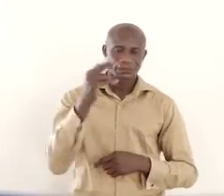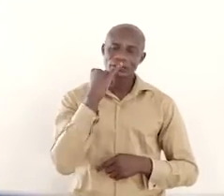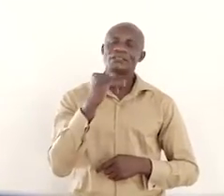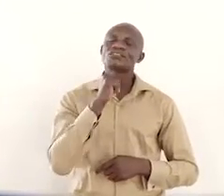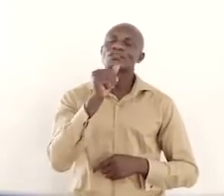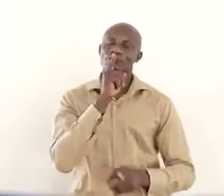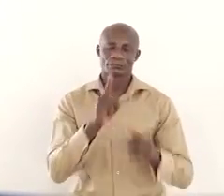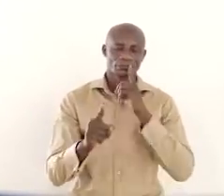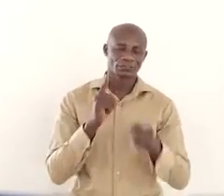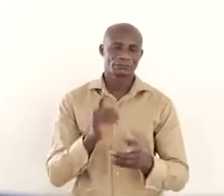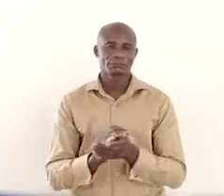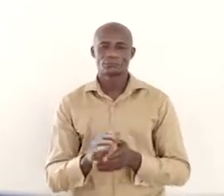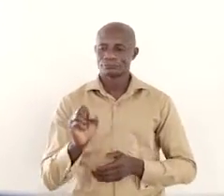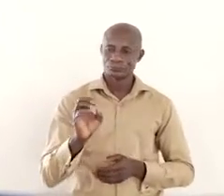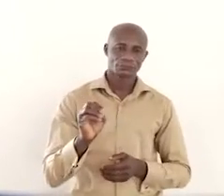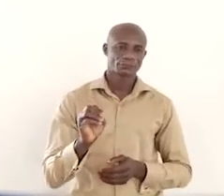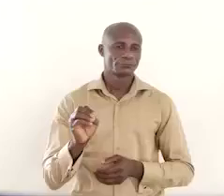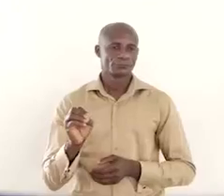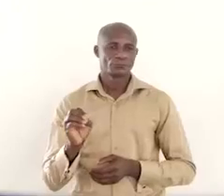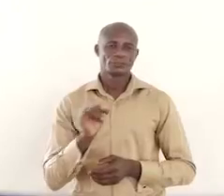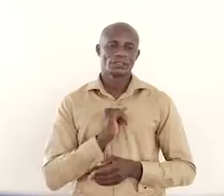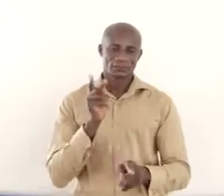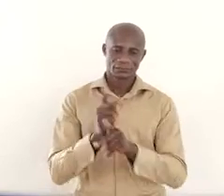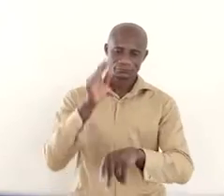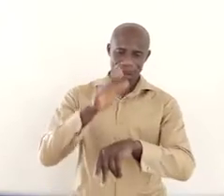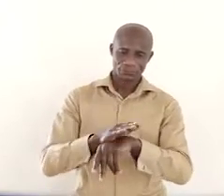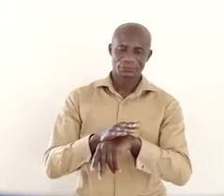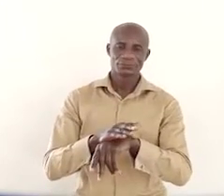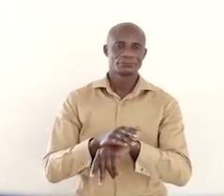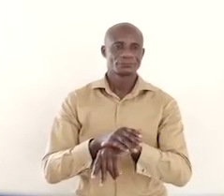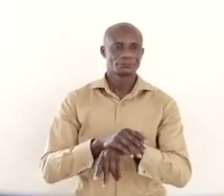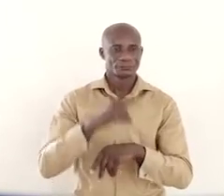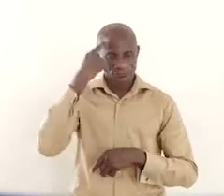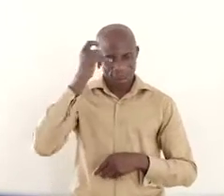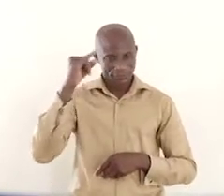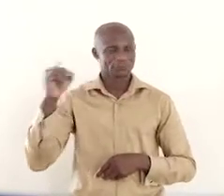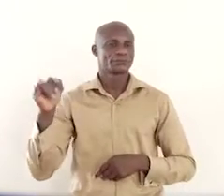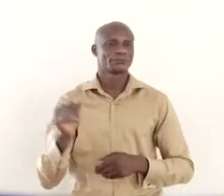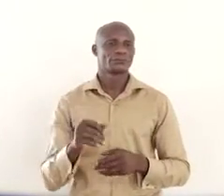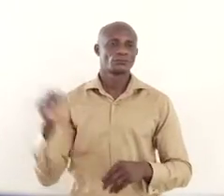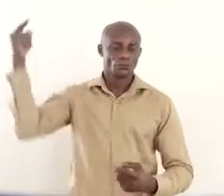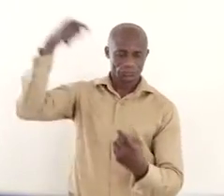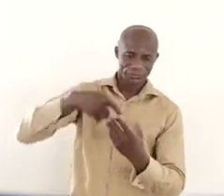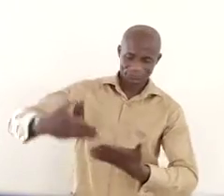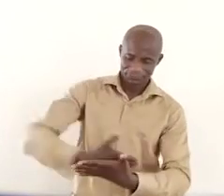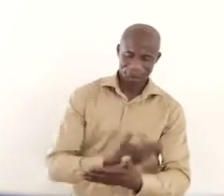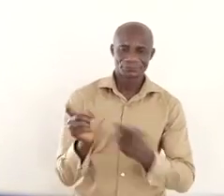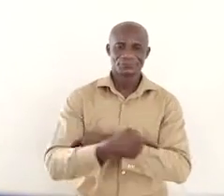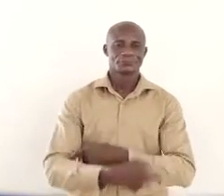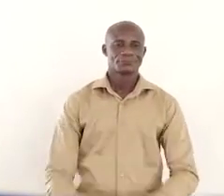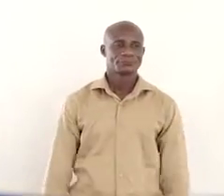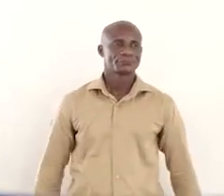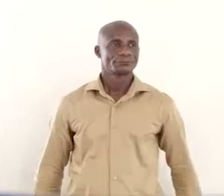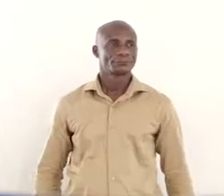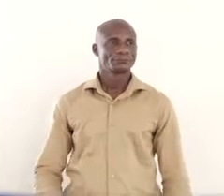He is silent. So I'll keep on dreaming until the new day